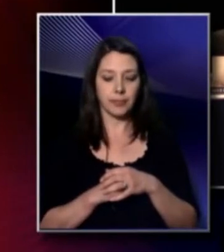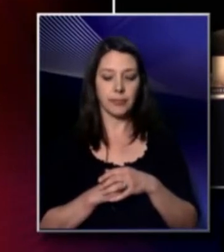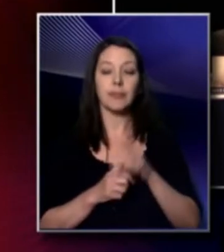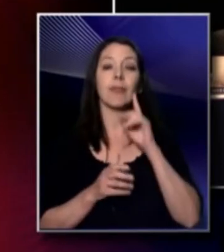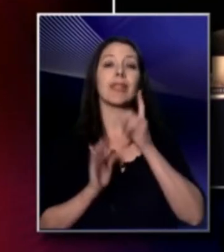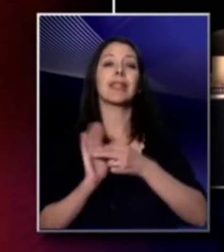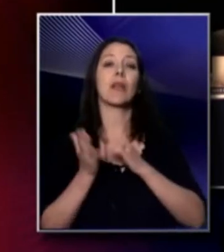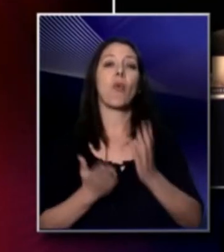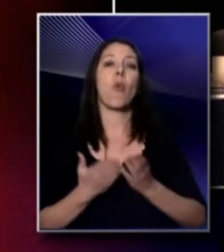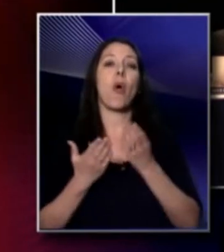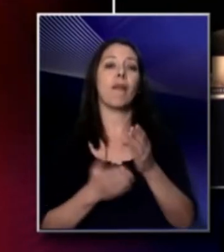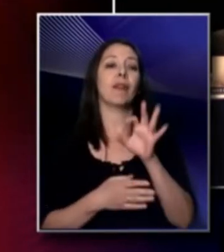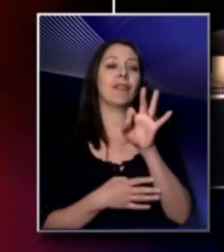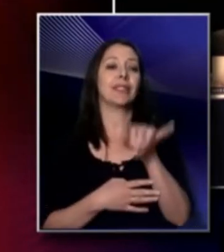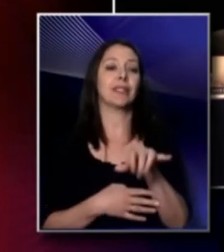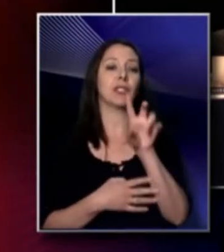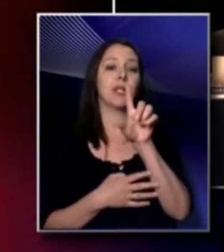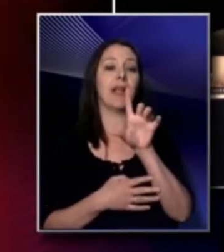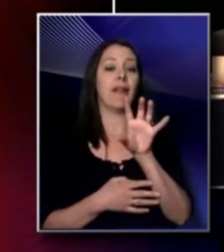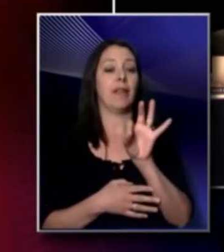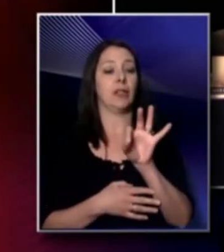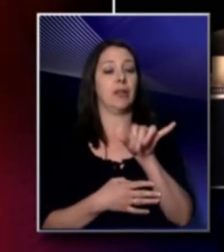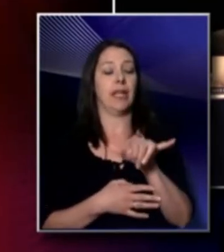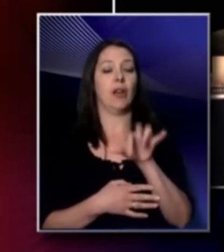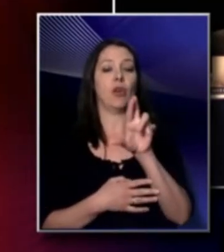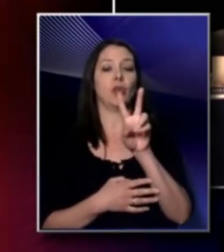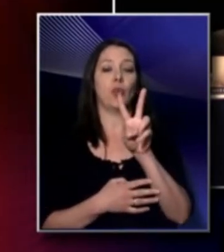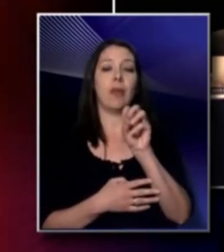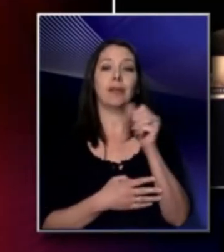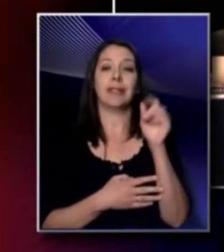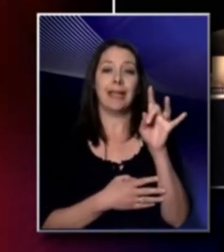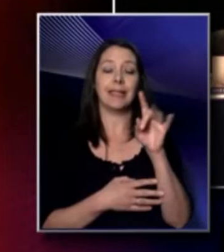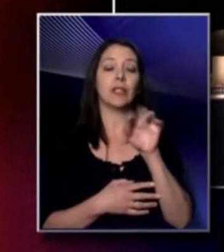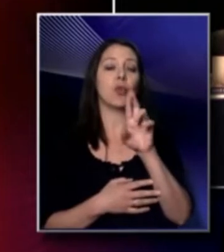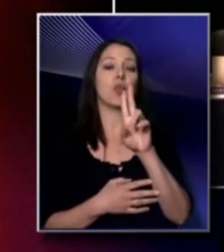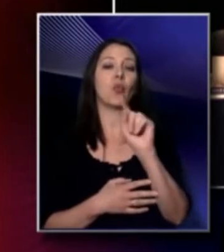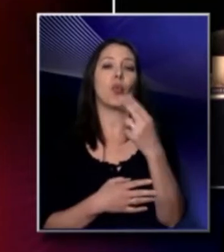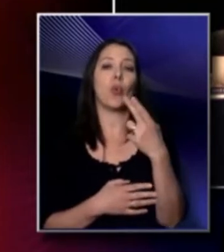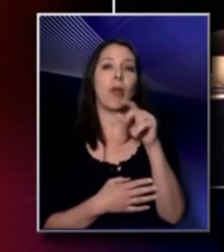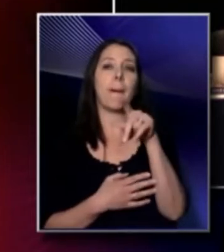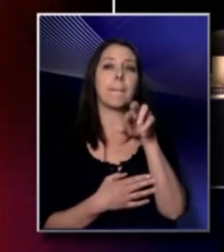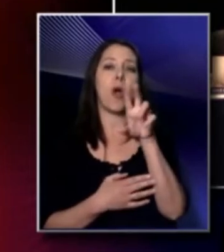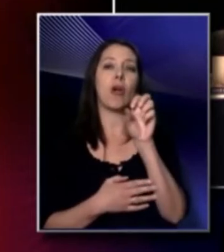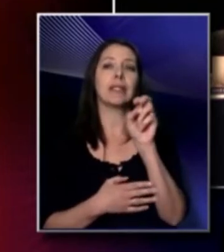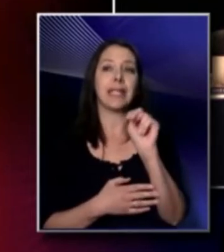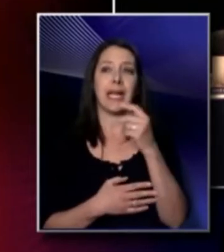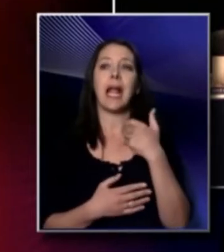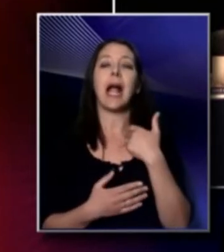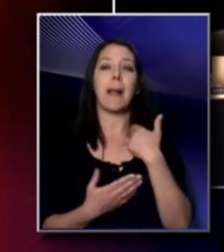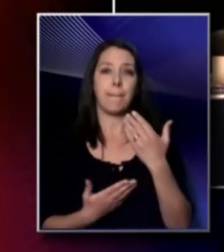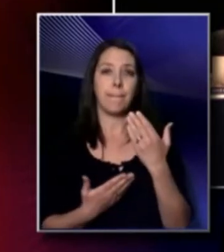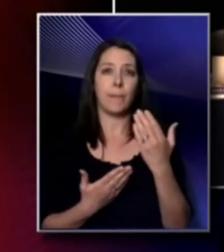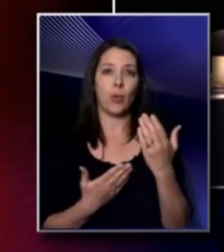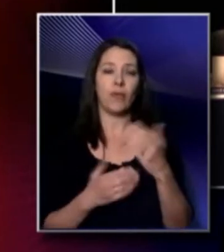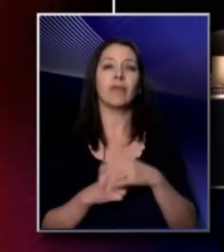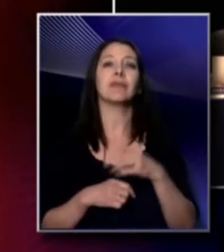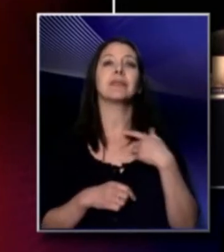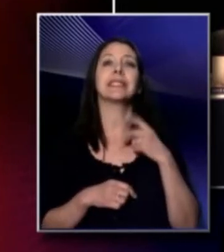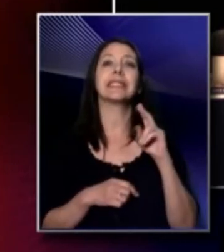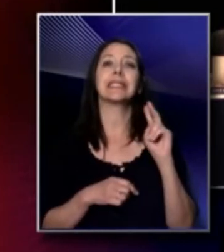Intent to offer fiscal year 2018 employment contract to Ruth Parsons. I so move. I